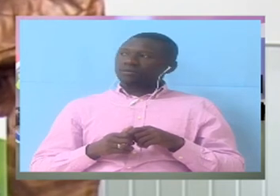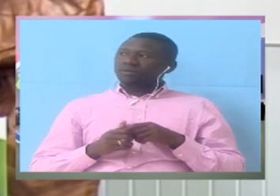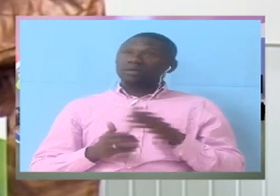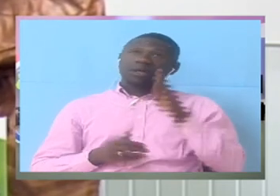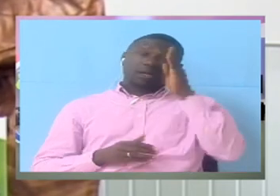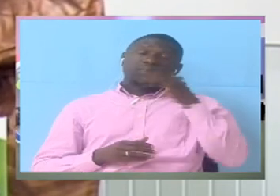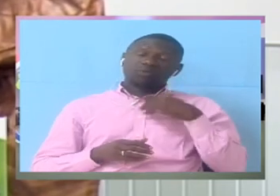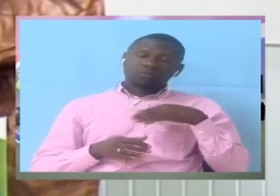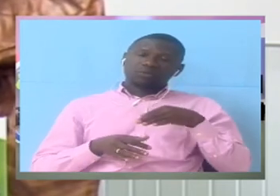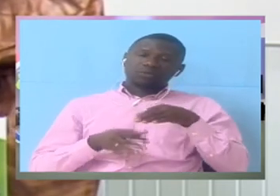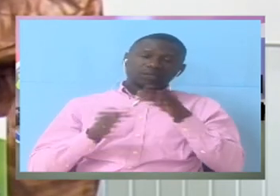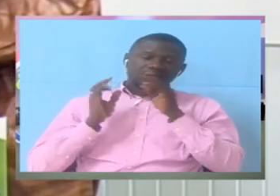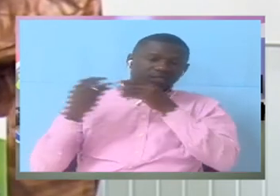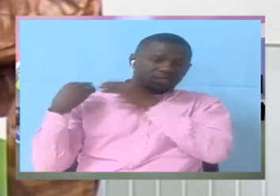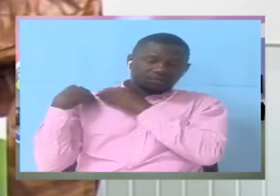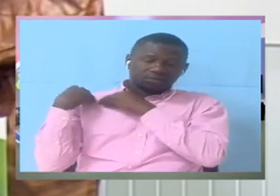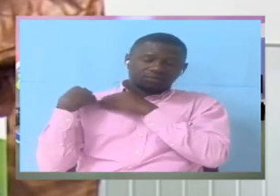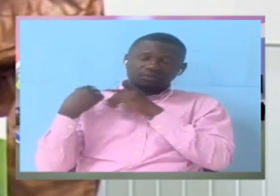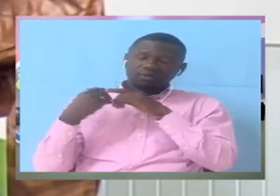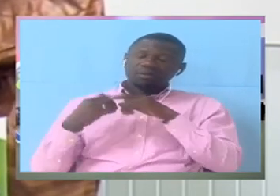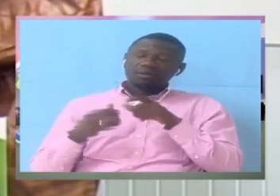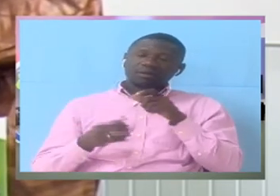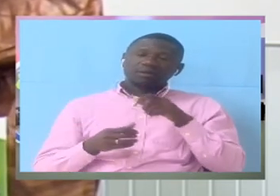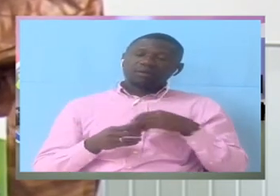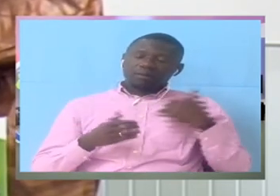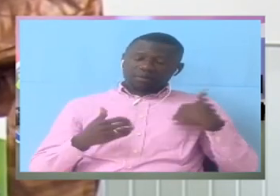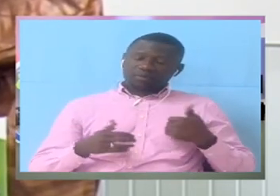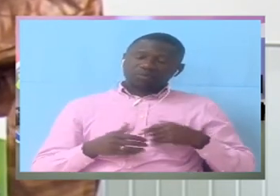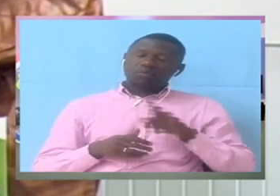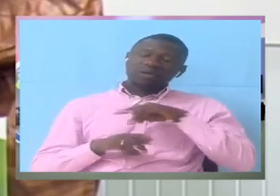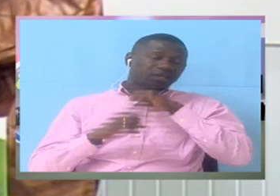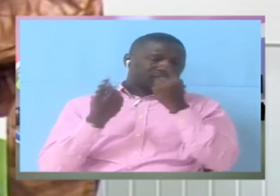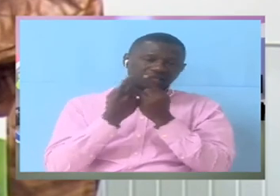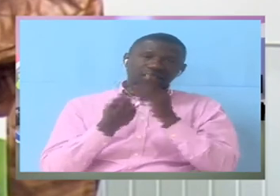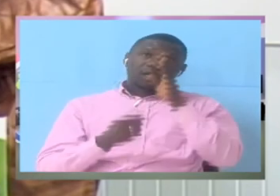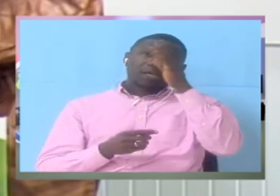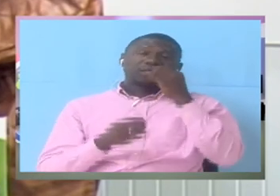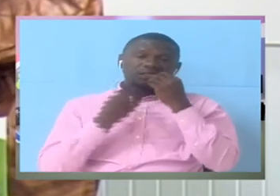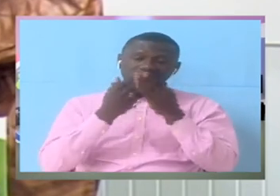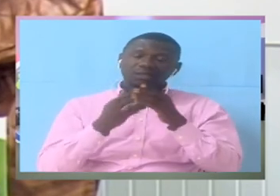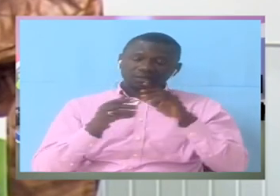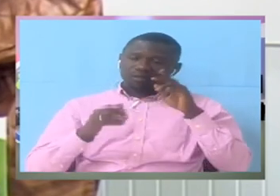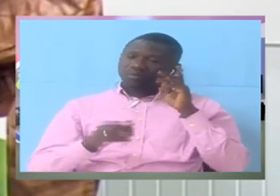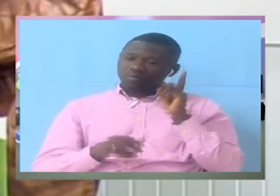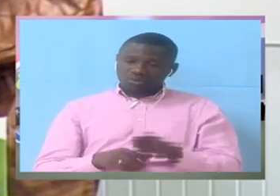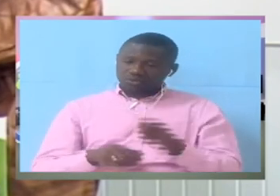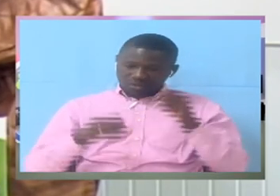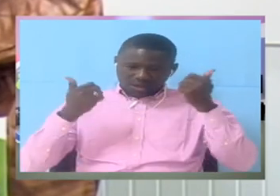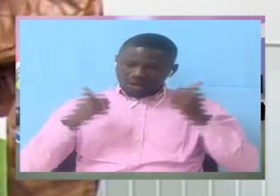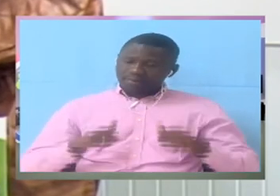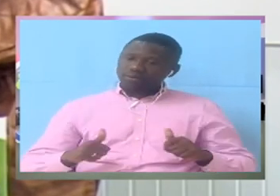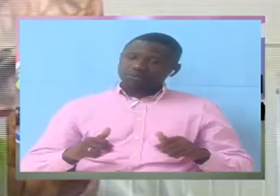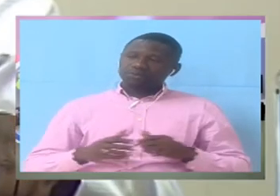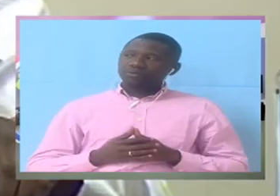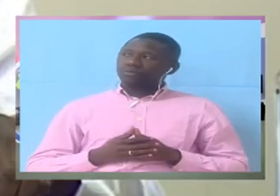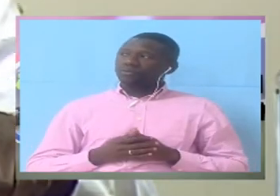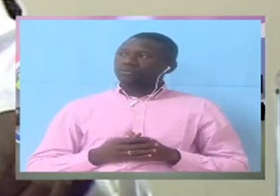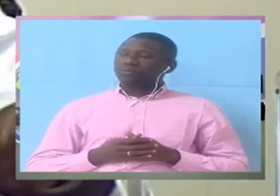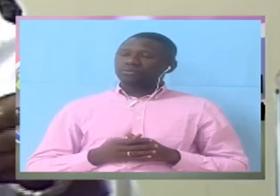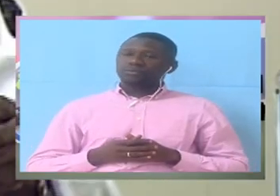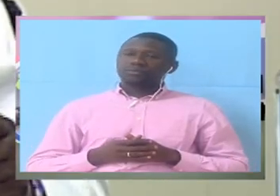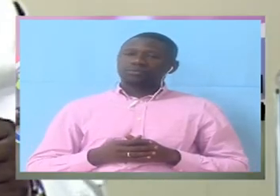Allah who takes care of his creative. Whatever Allah says, that's what happens. Well, if you